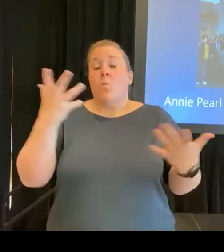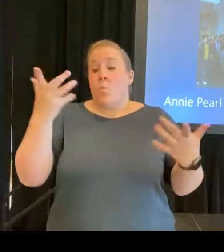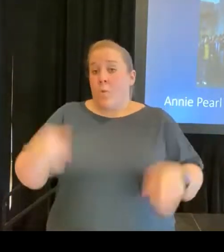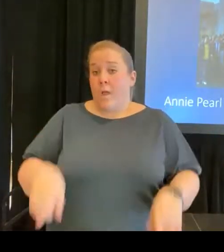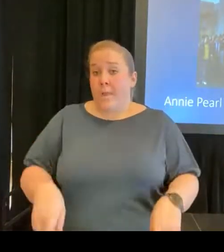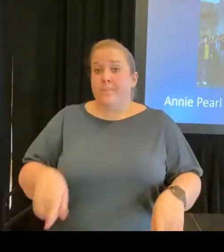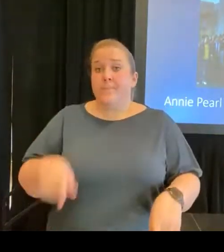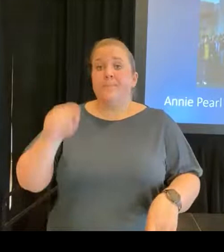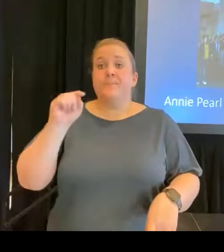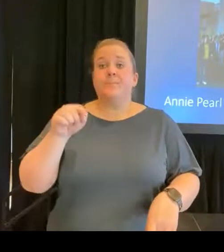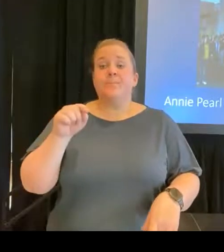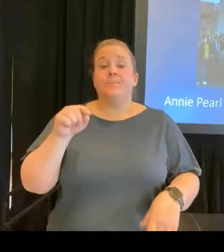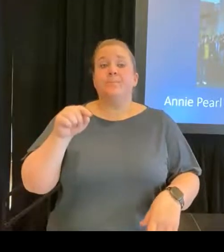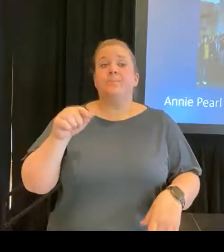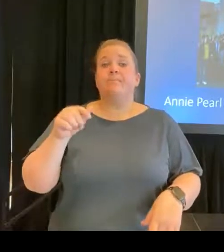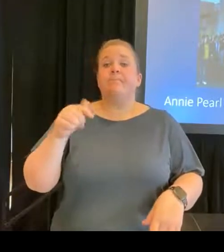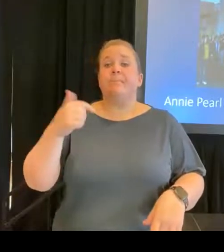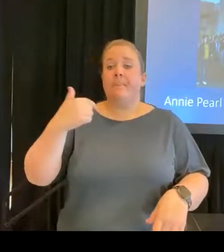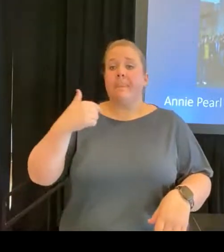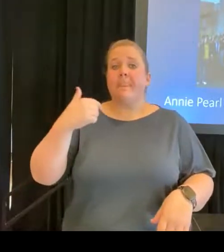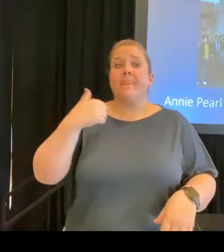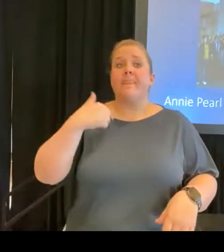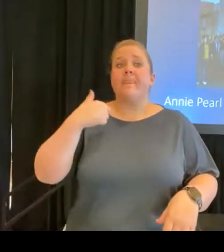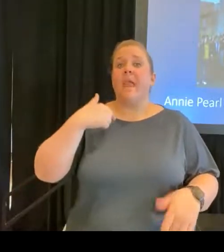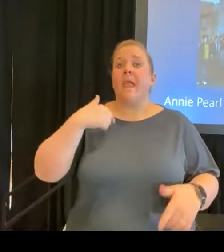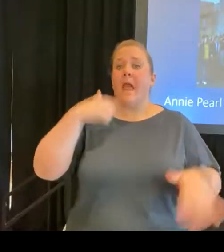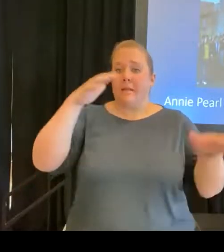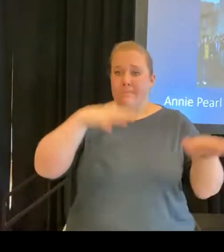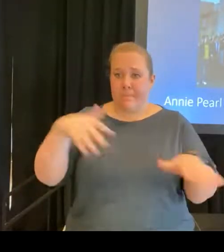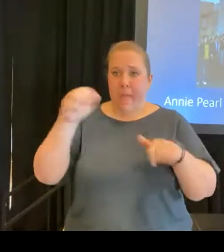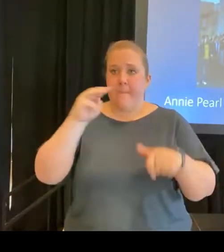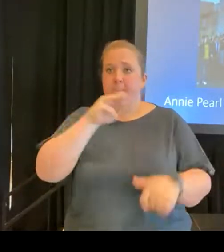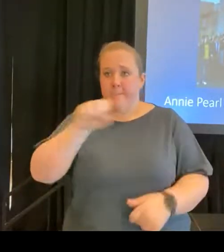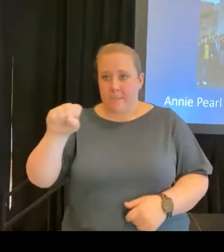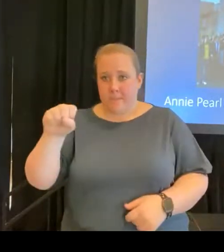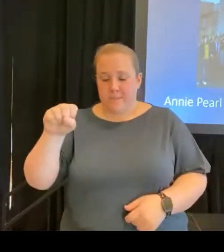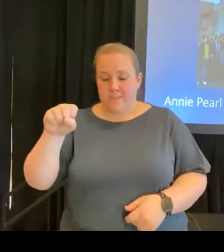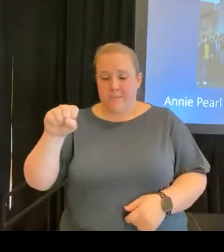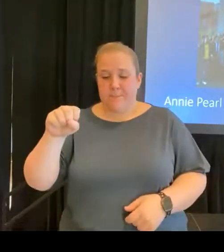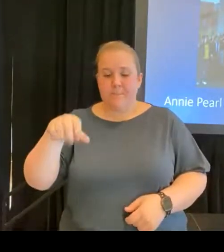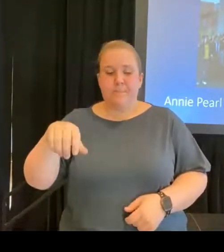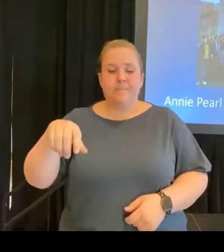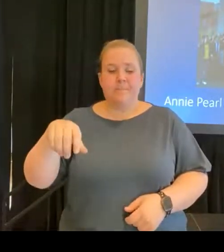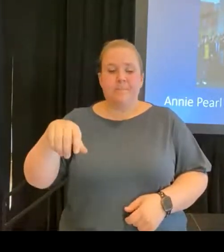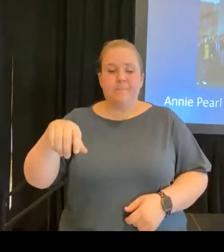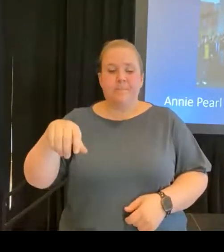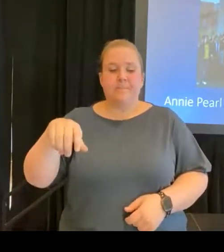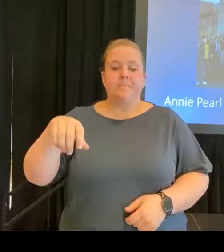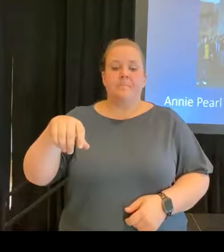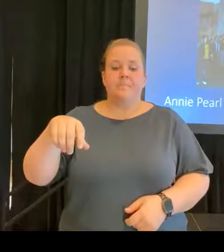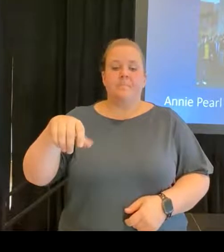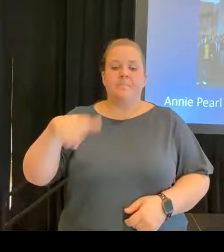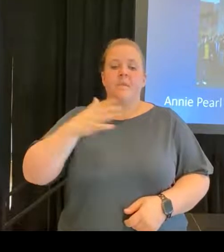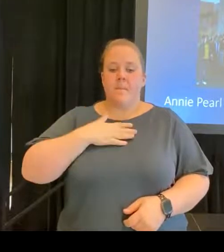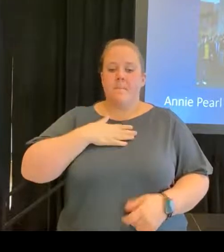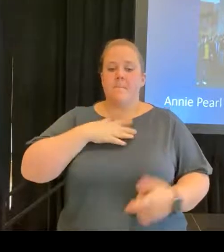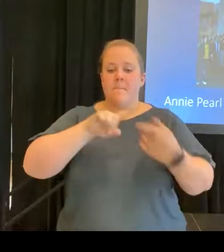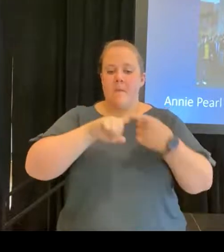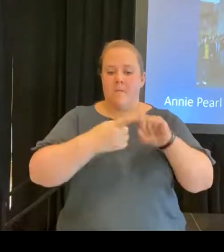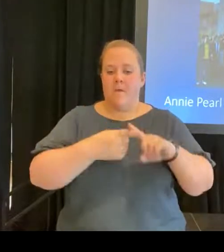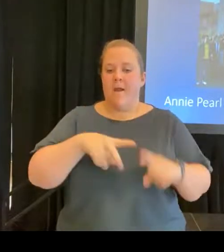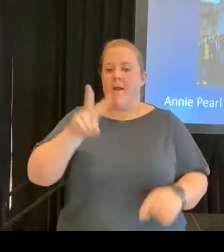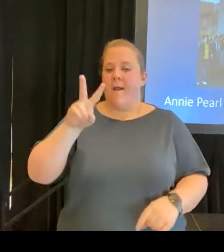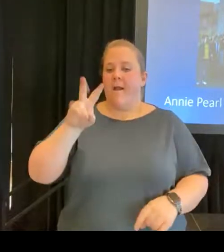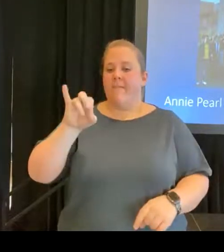happened is I had come out of Mississippi, and my friend Virginia